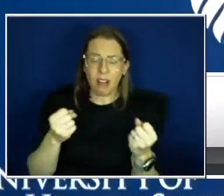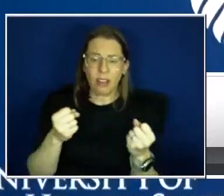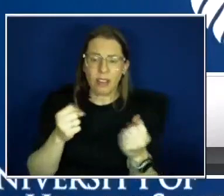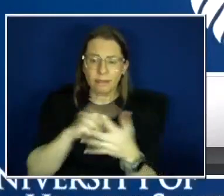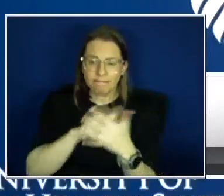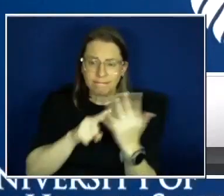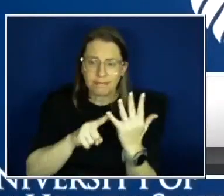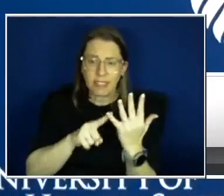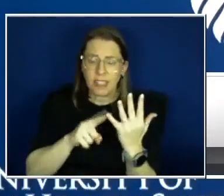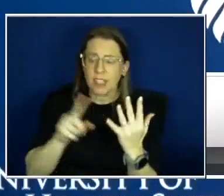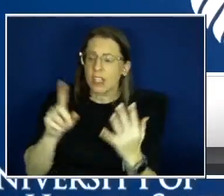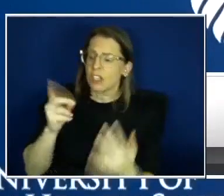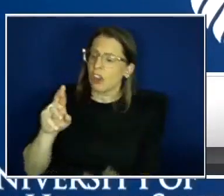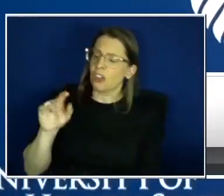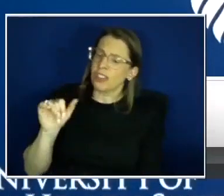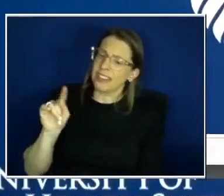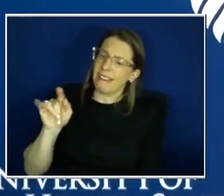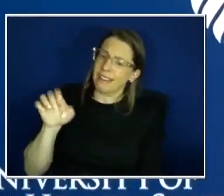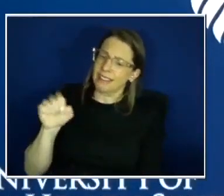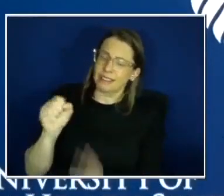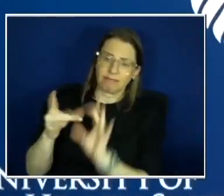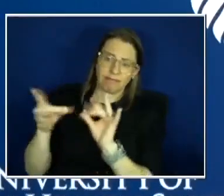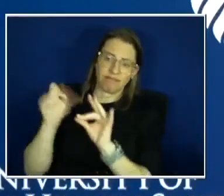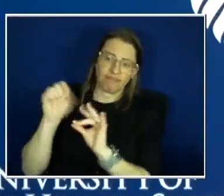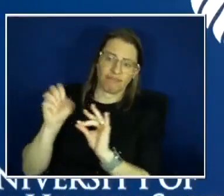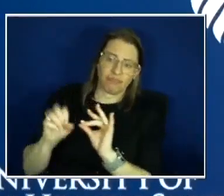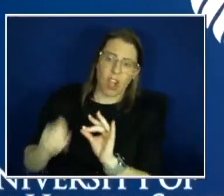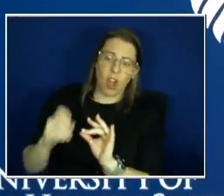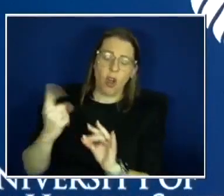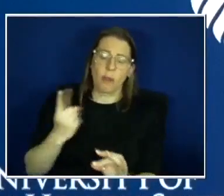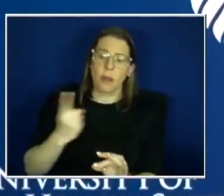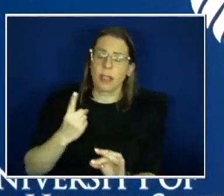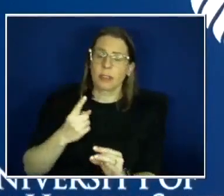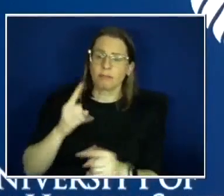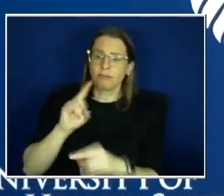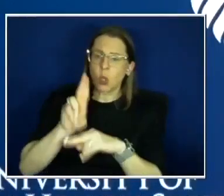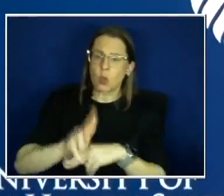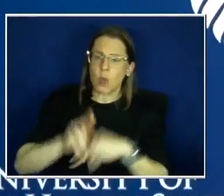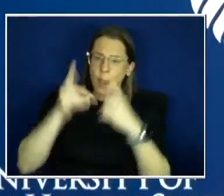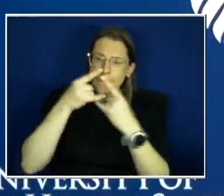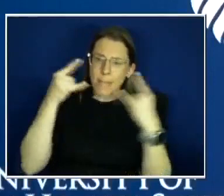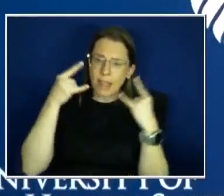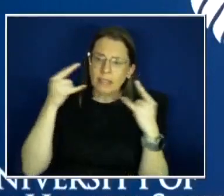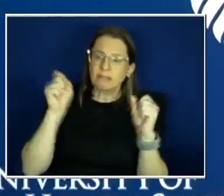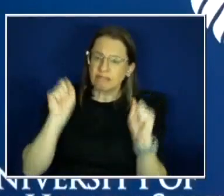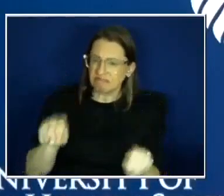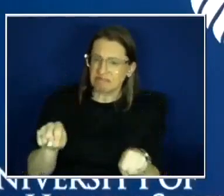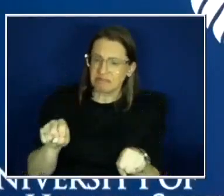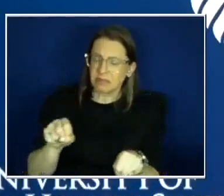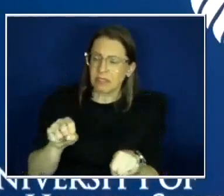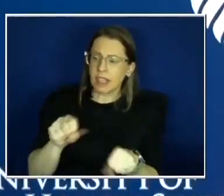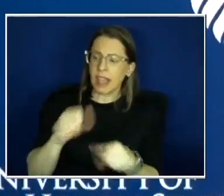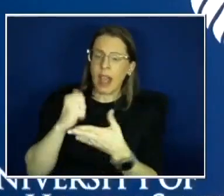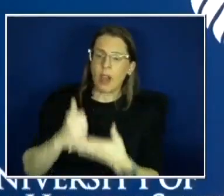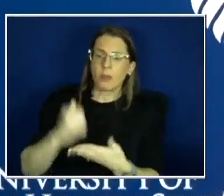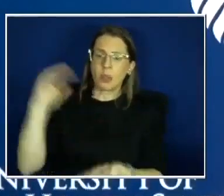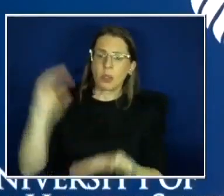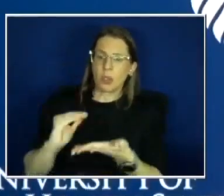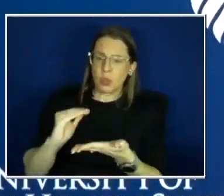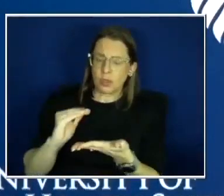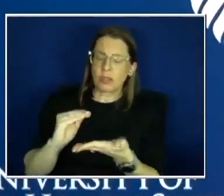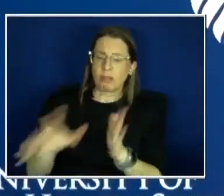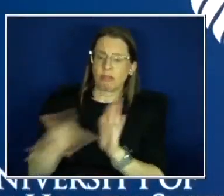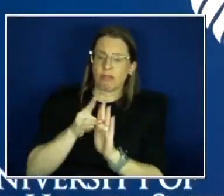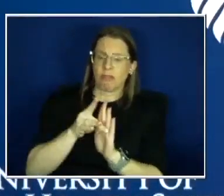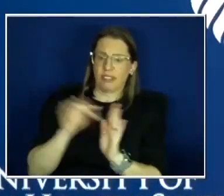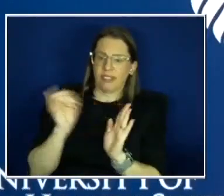about. Remember, it is always okay to wear a mask. You can help reduce your chance of infection that way. But also the CDC recommends,